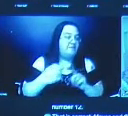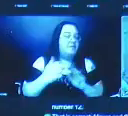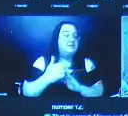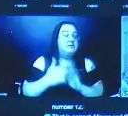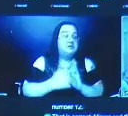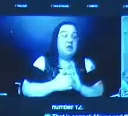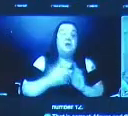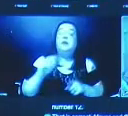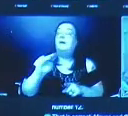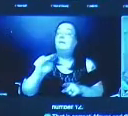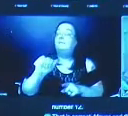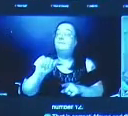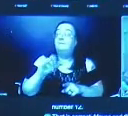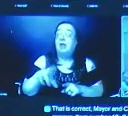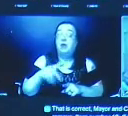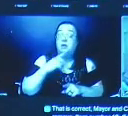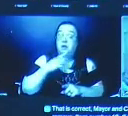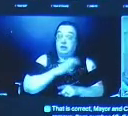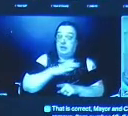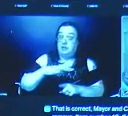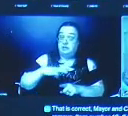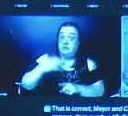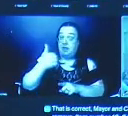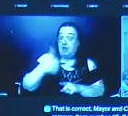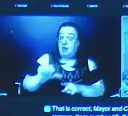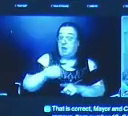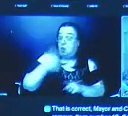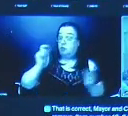other adjustments to the agenda?